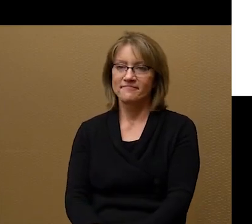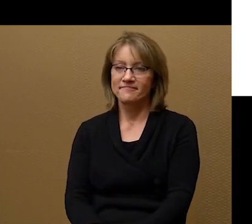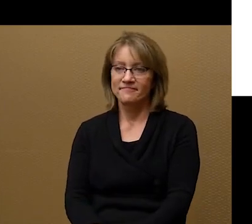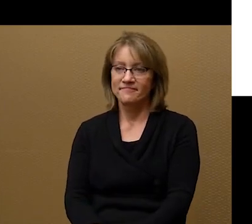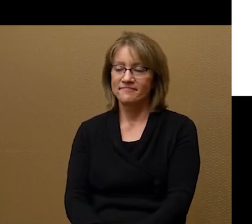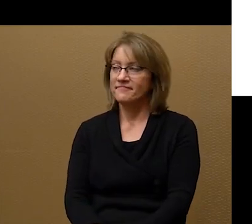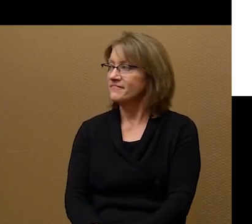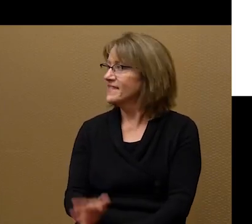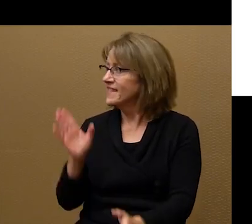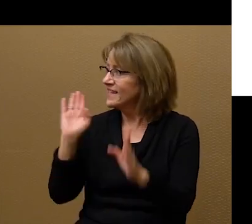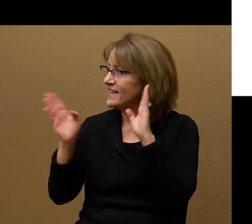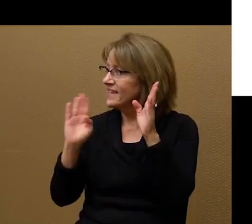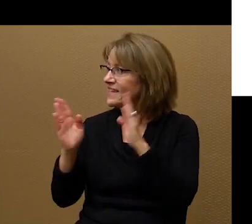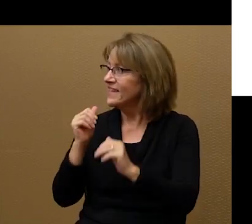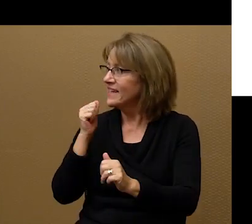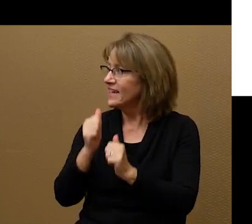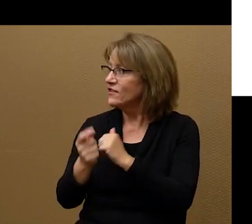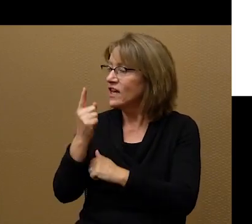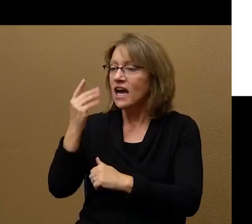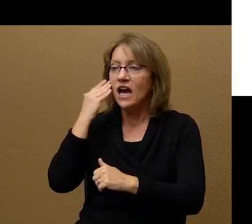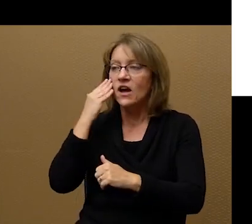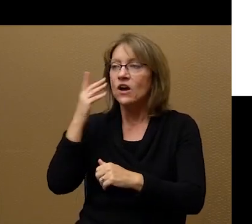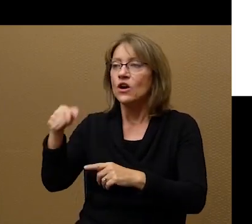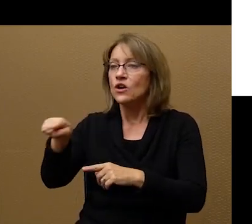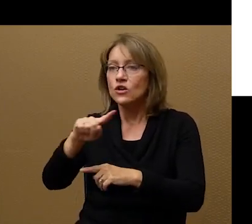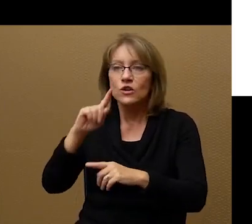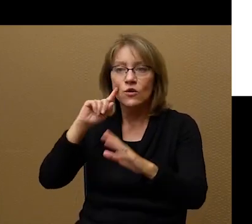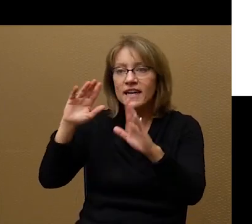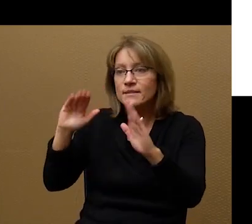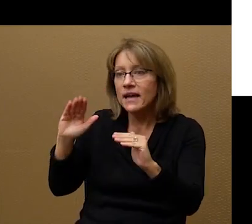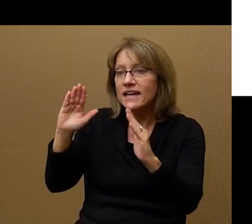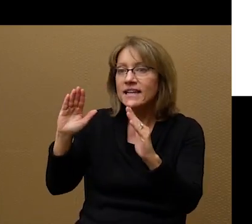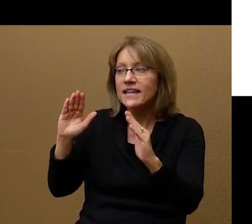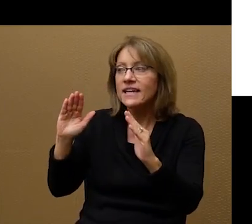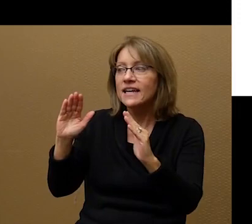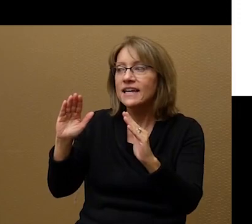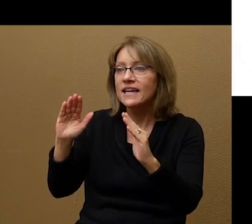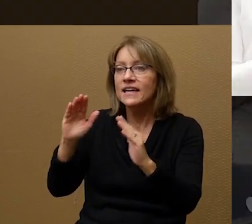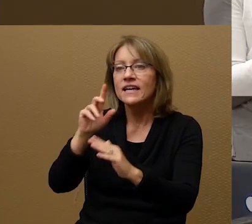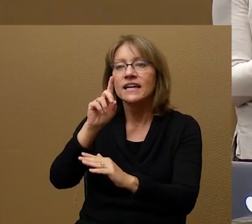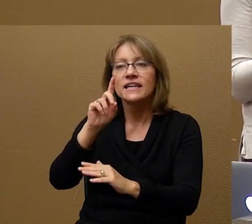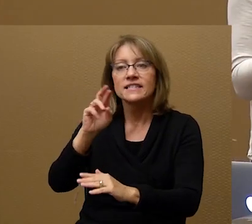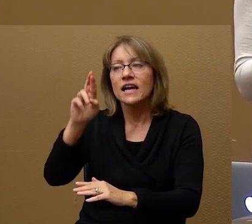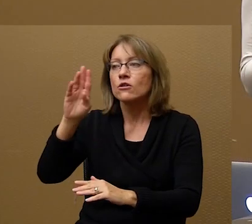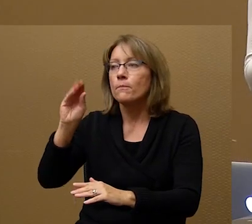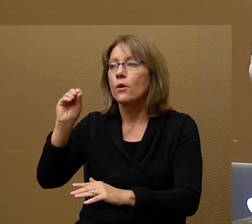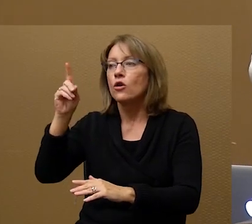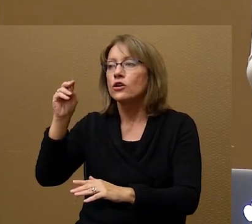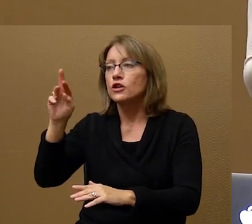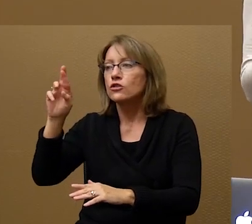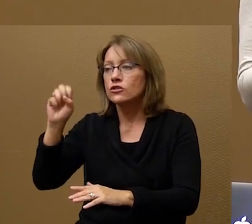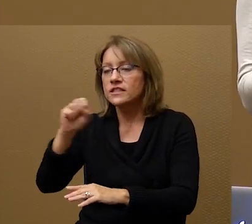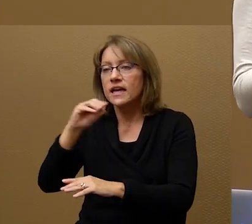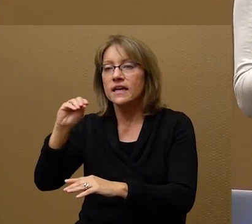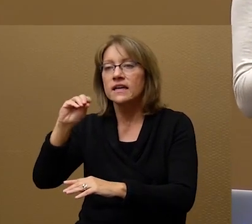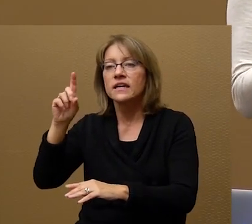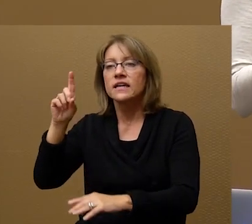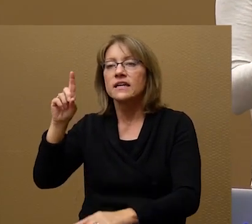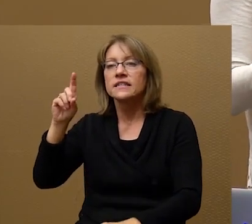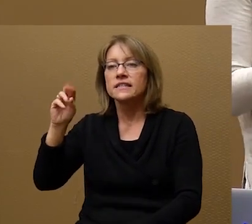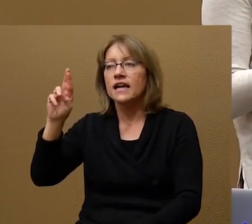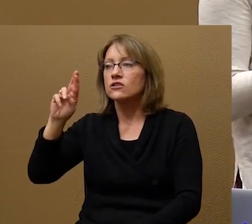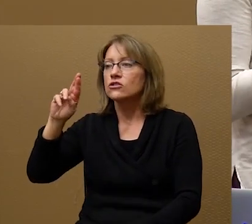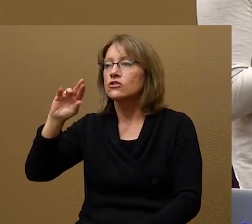All right, hi everybody. I know you guys were expecting initially Dr. Borders and Dr.